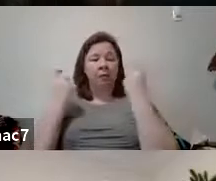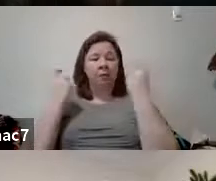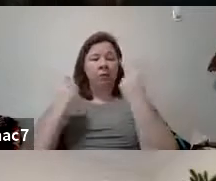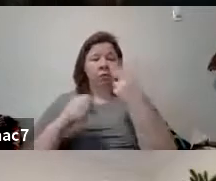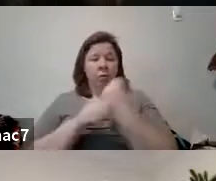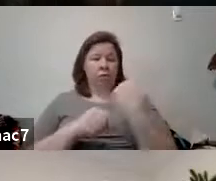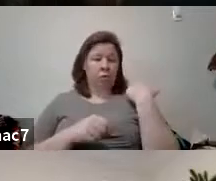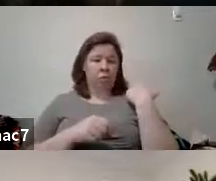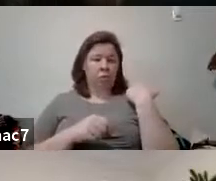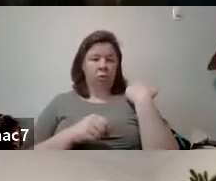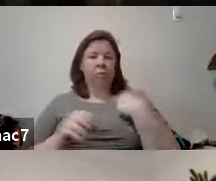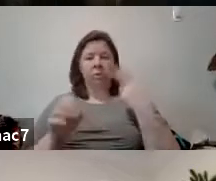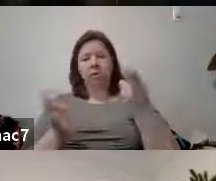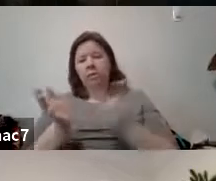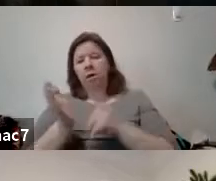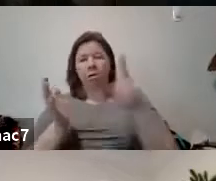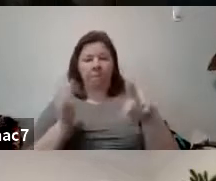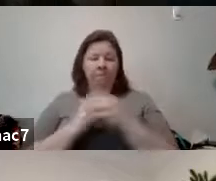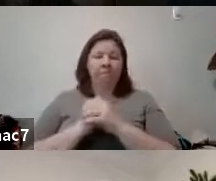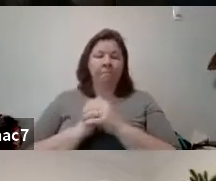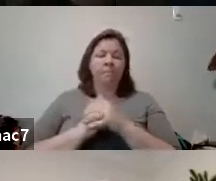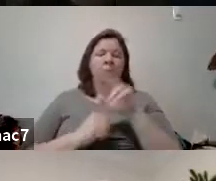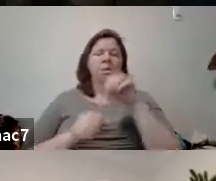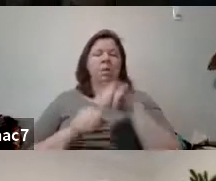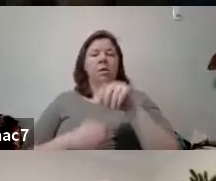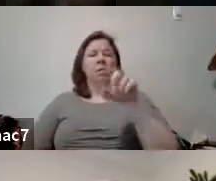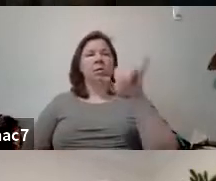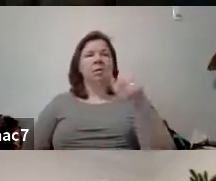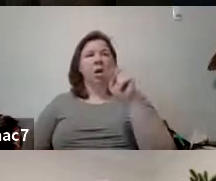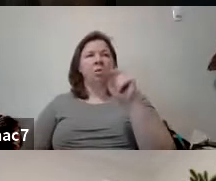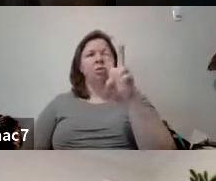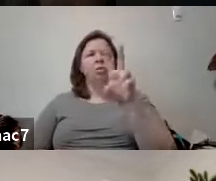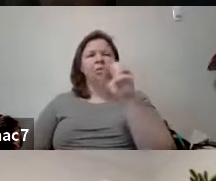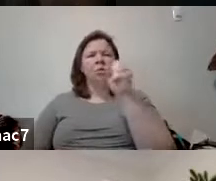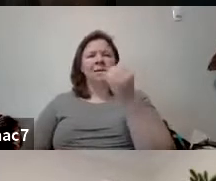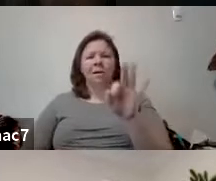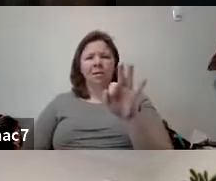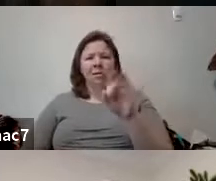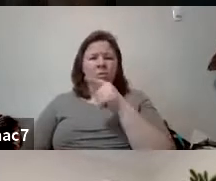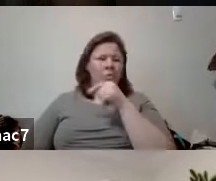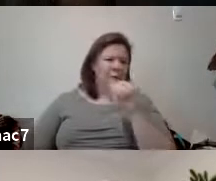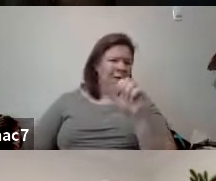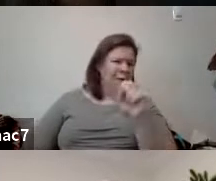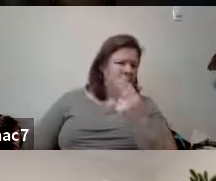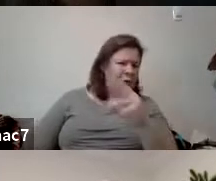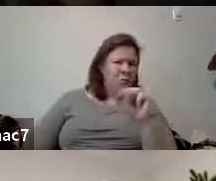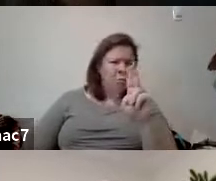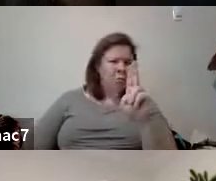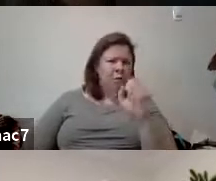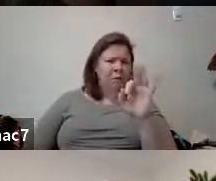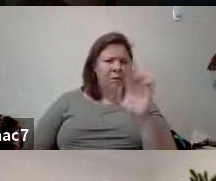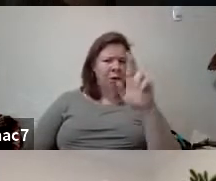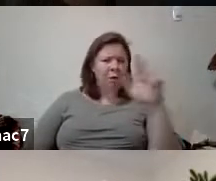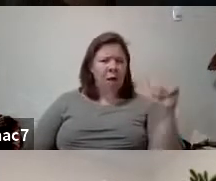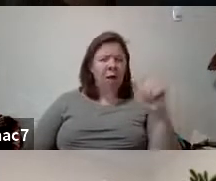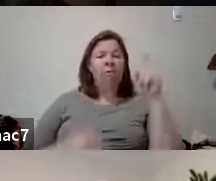January, 2019. But I didn't even know who Ashma Farah was until June of this